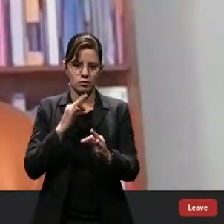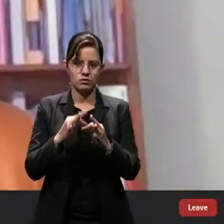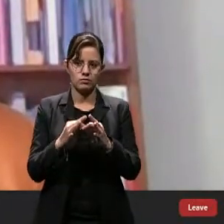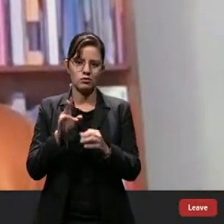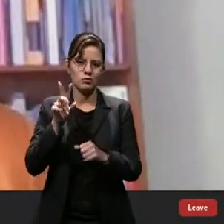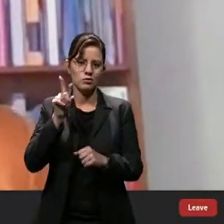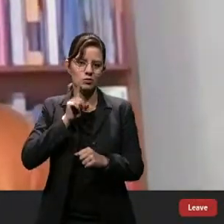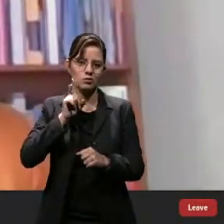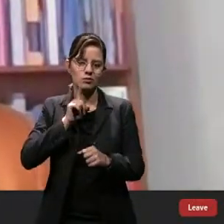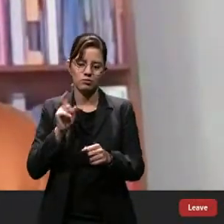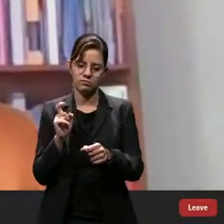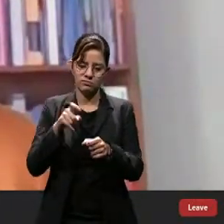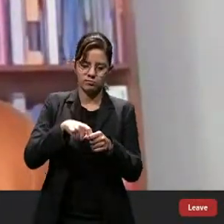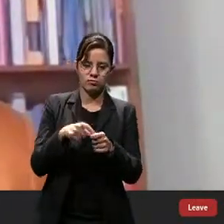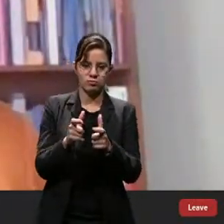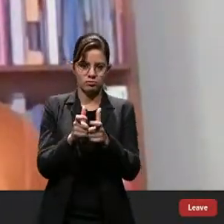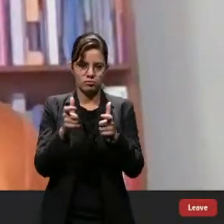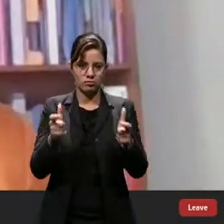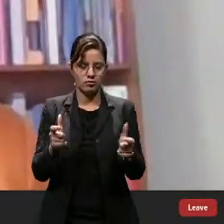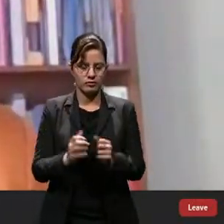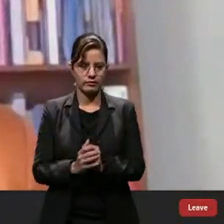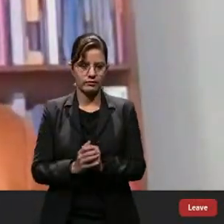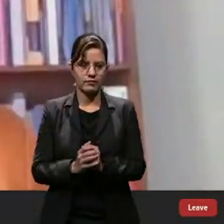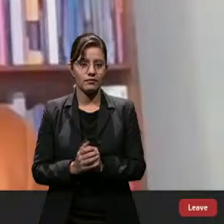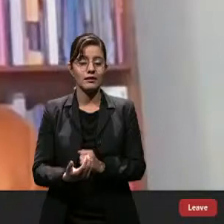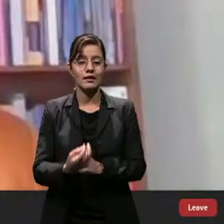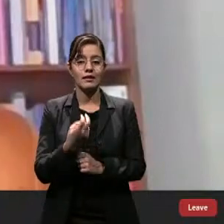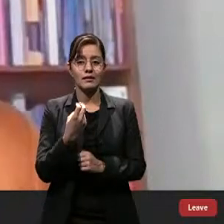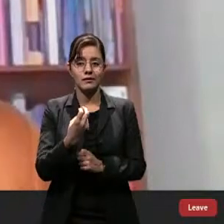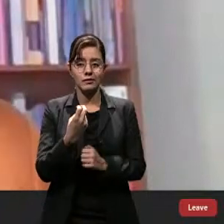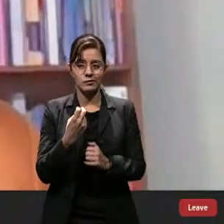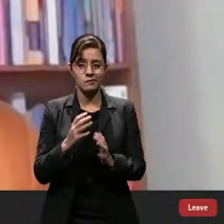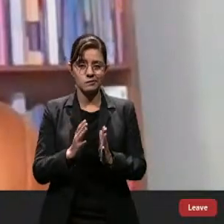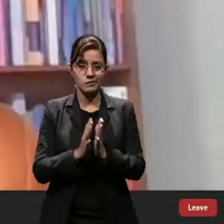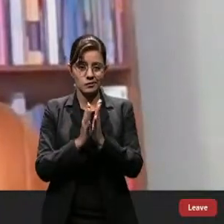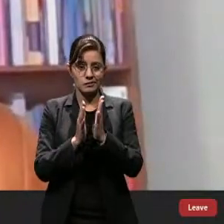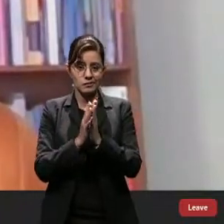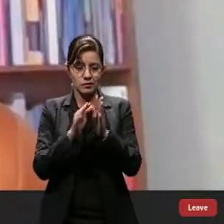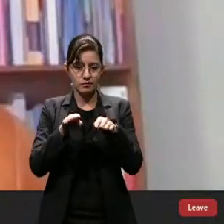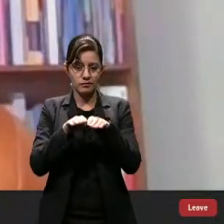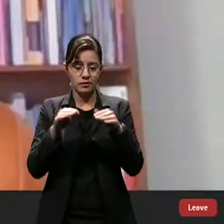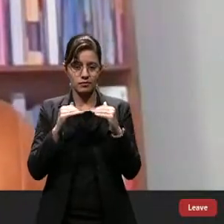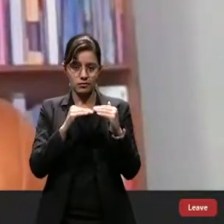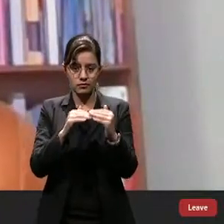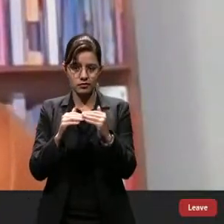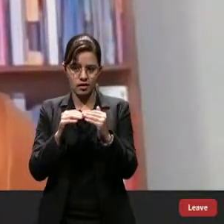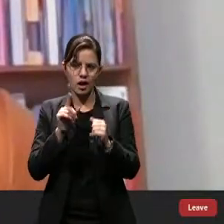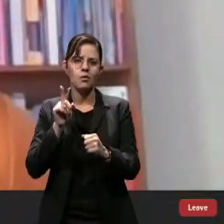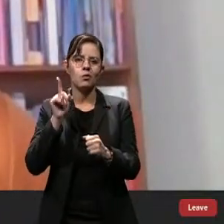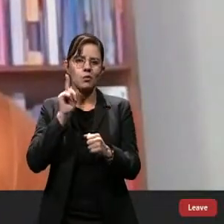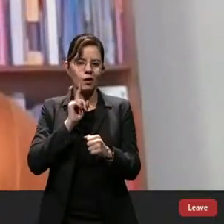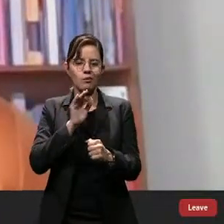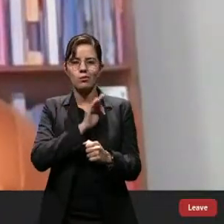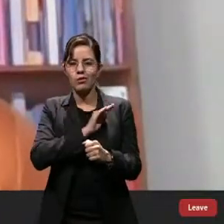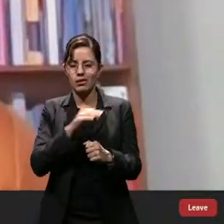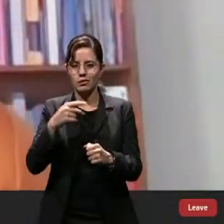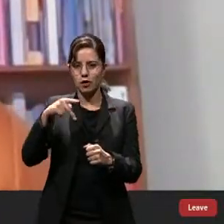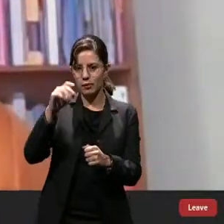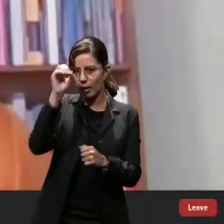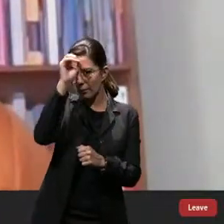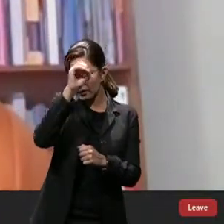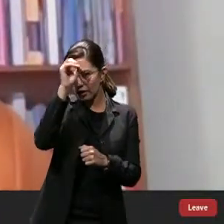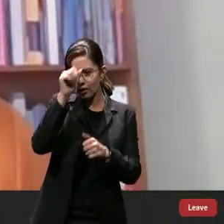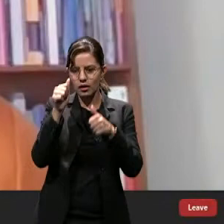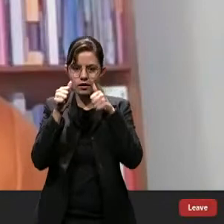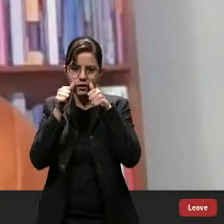This parity process is contributing to the generation of better inclusion conditions for women,